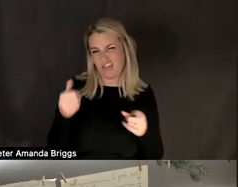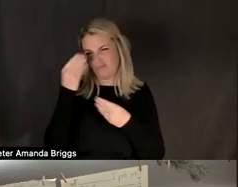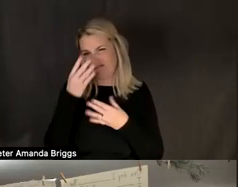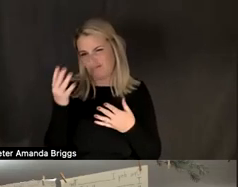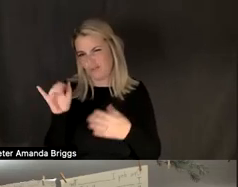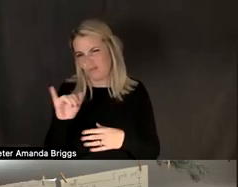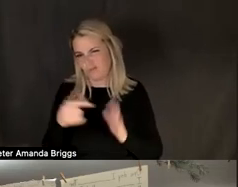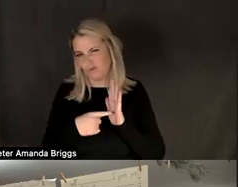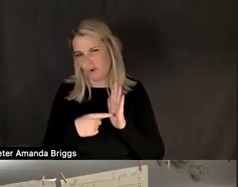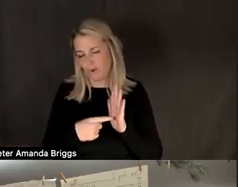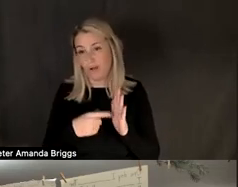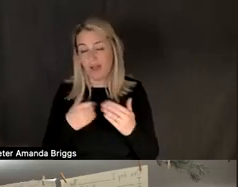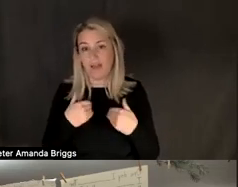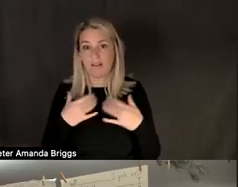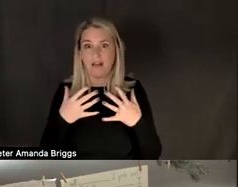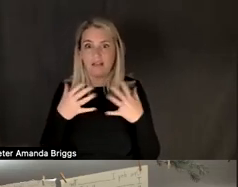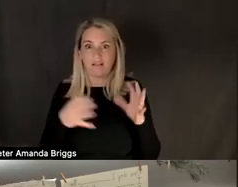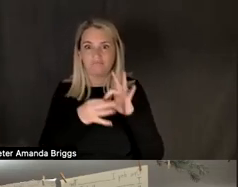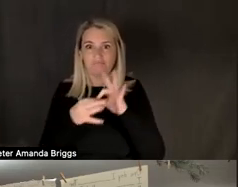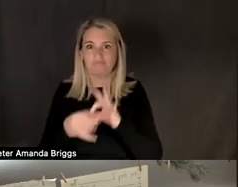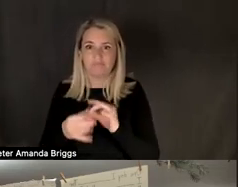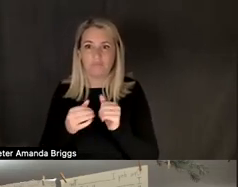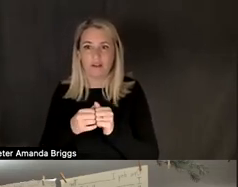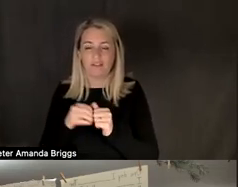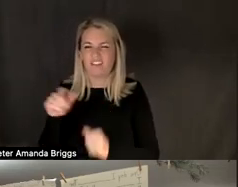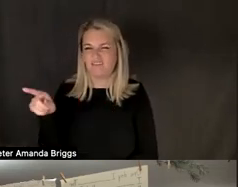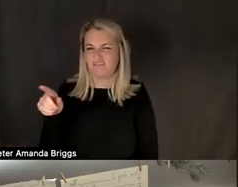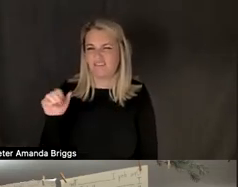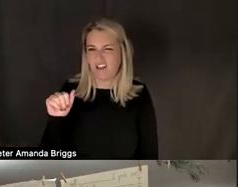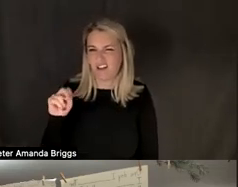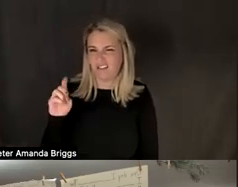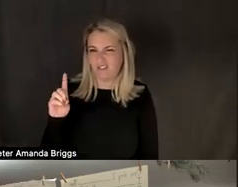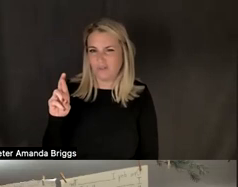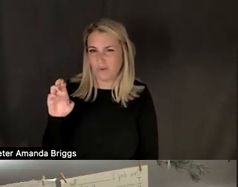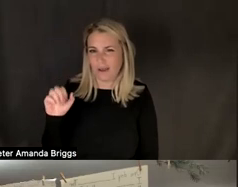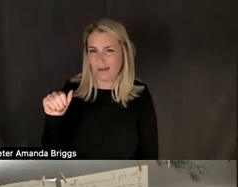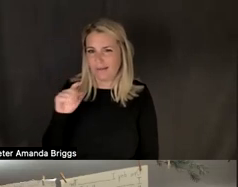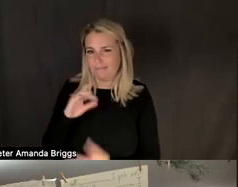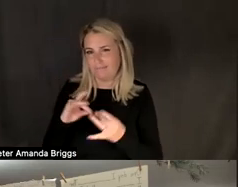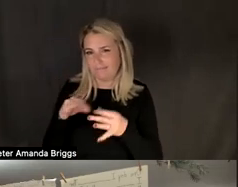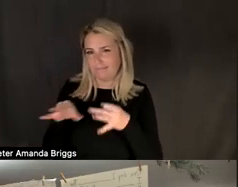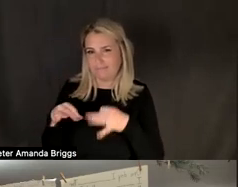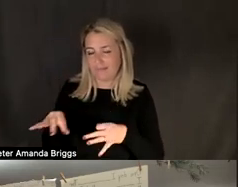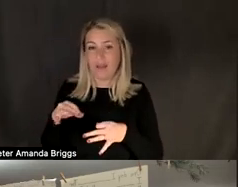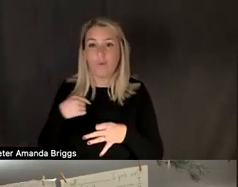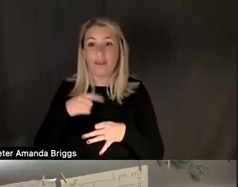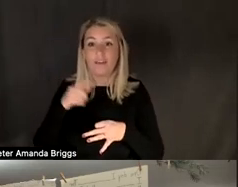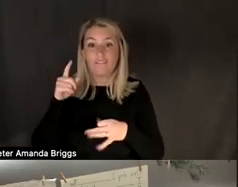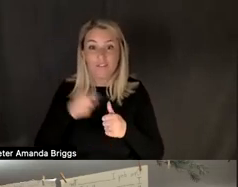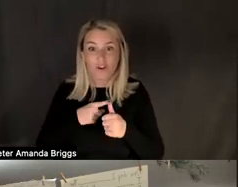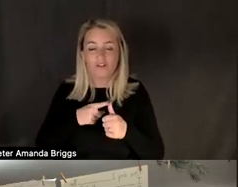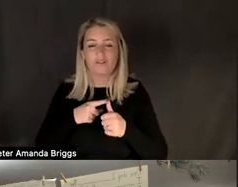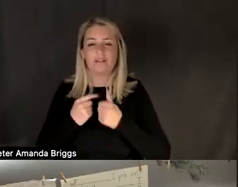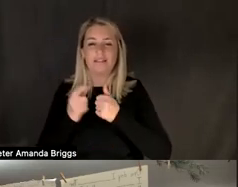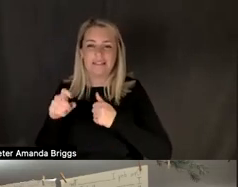has really a lot to do with what Andrea was talking about, that we just had to build that foundation, and we are building